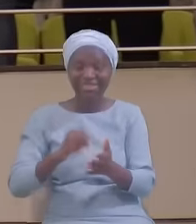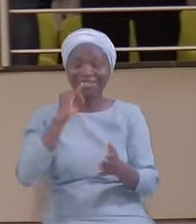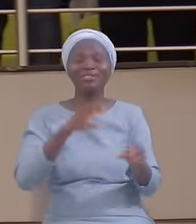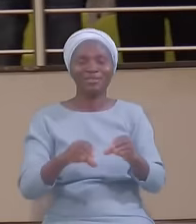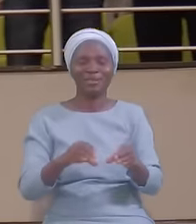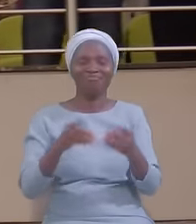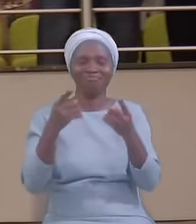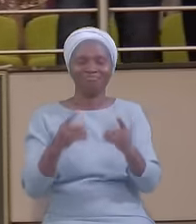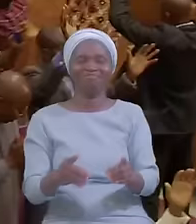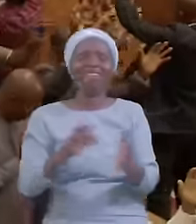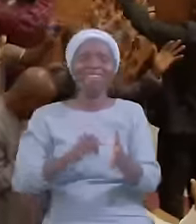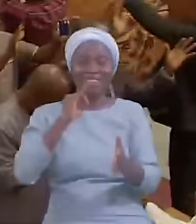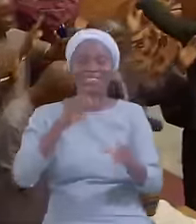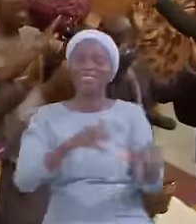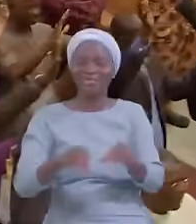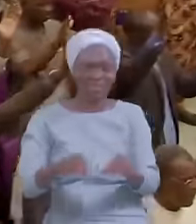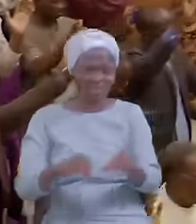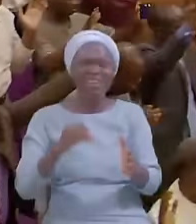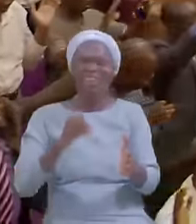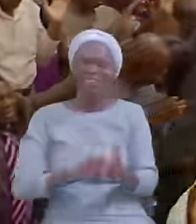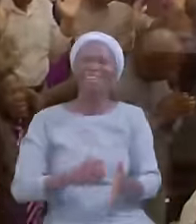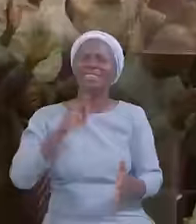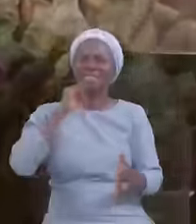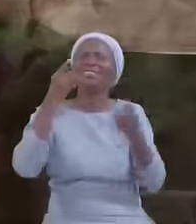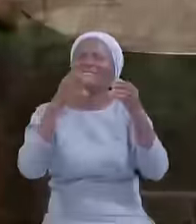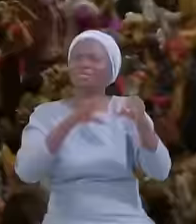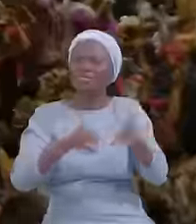done. It is done. It is